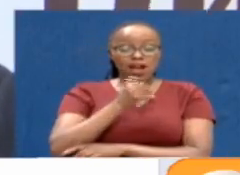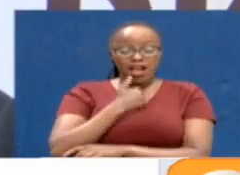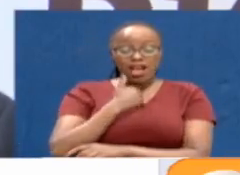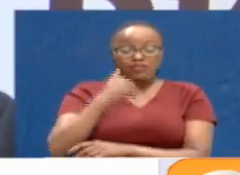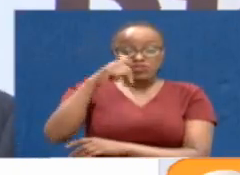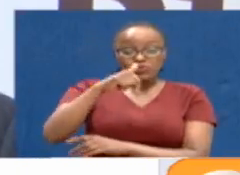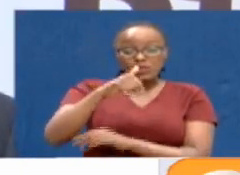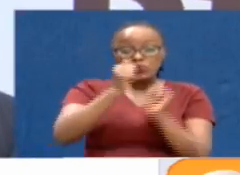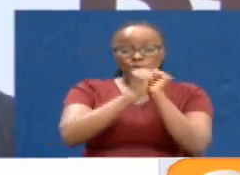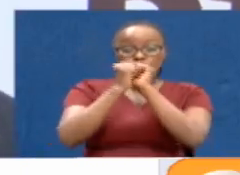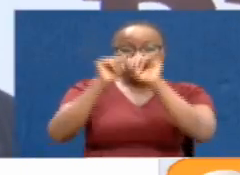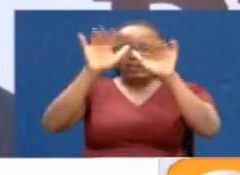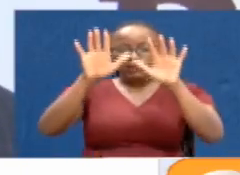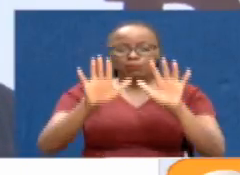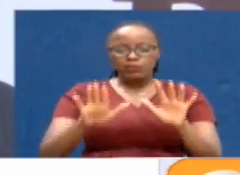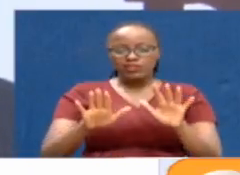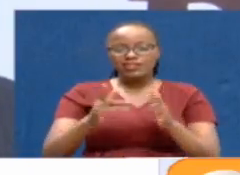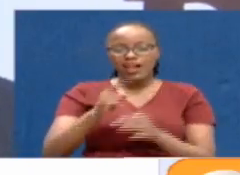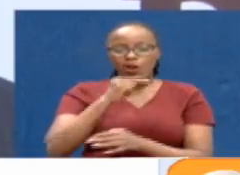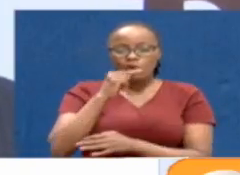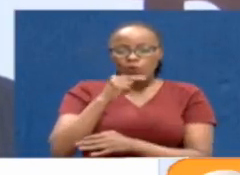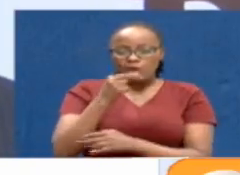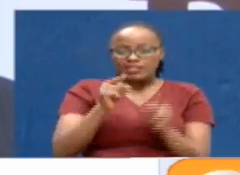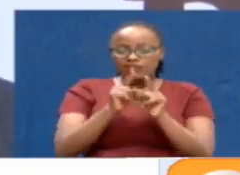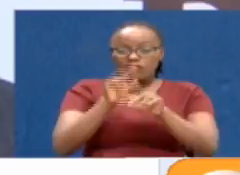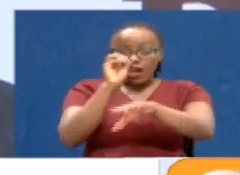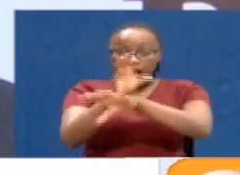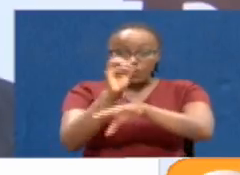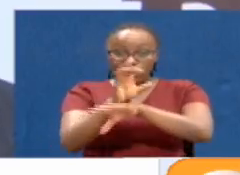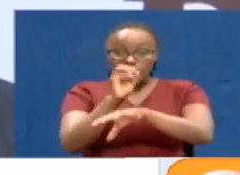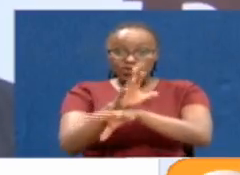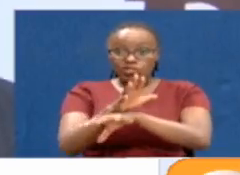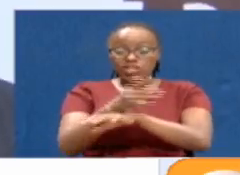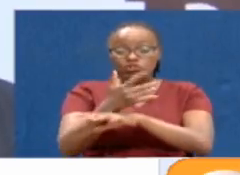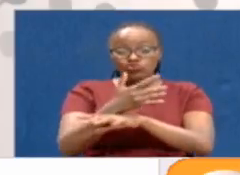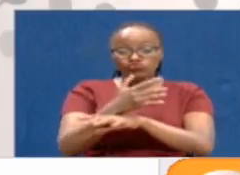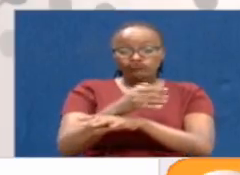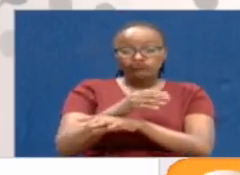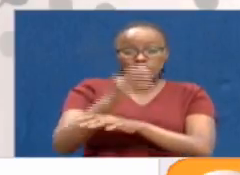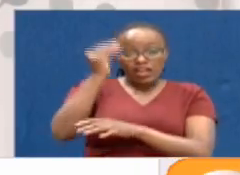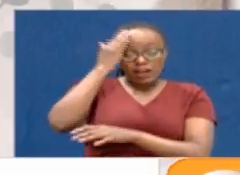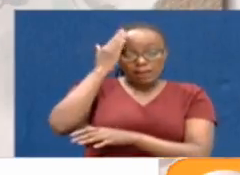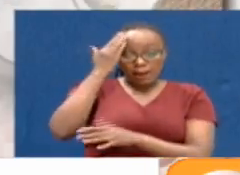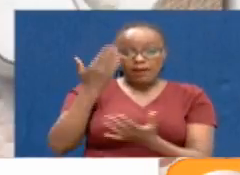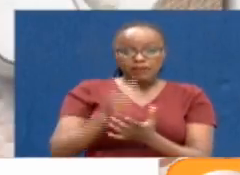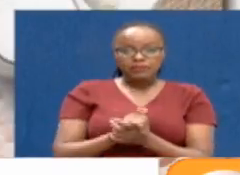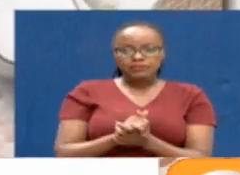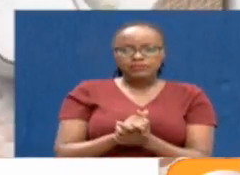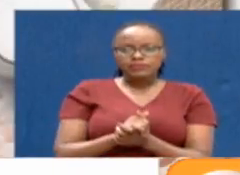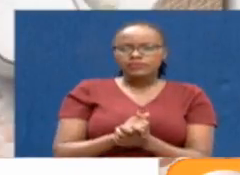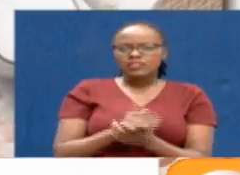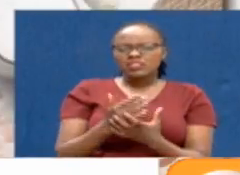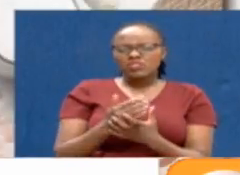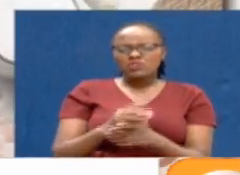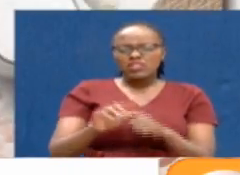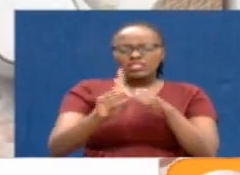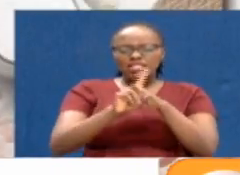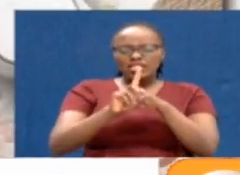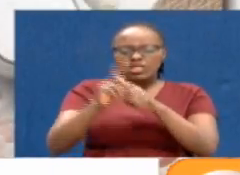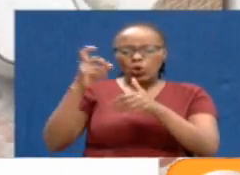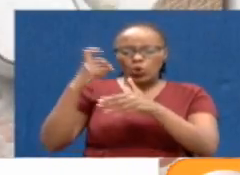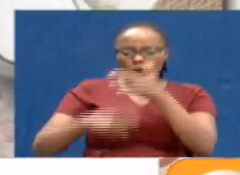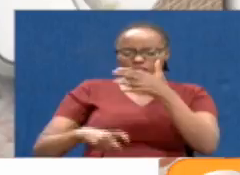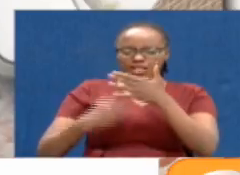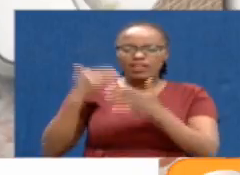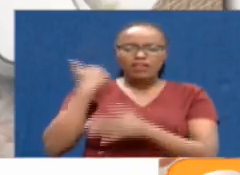them with relevant insights and advisories for them to take into account. The report singles out at least six costliest